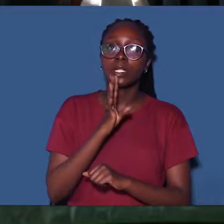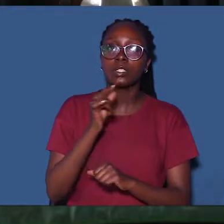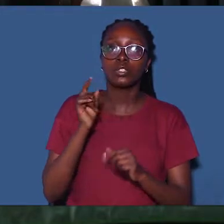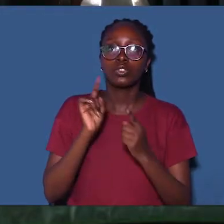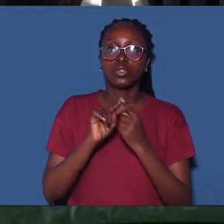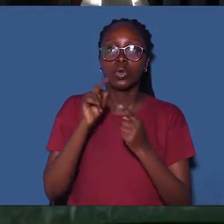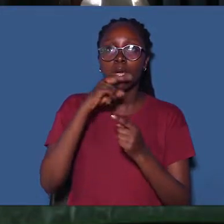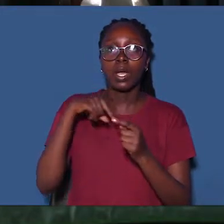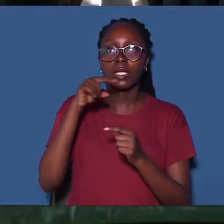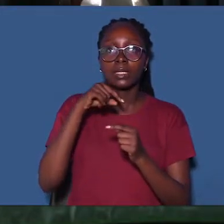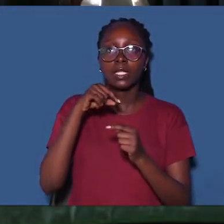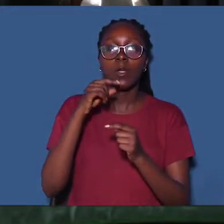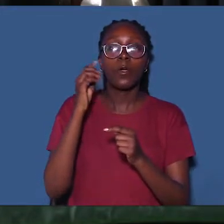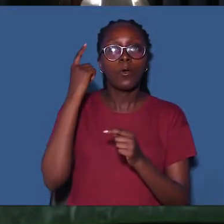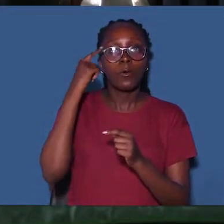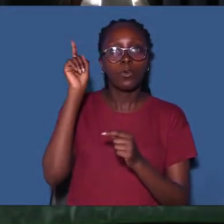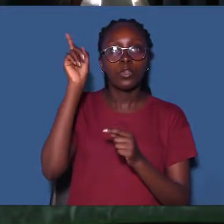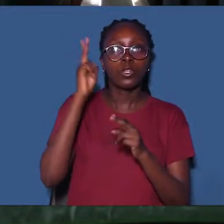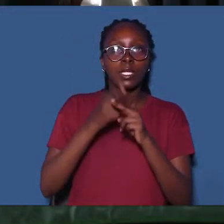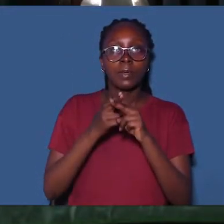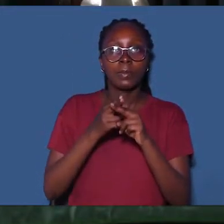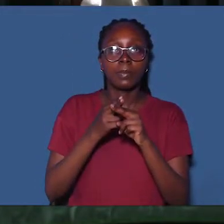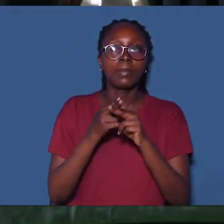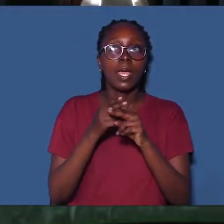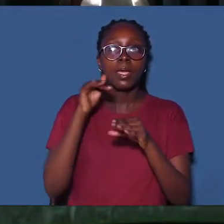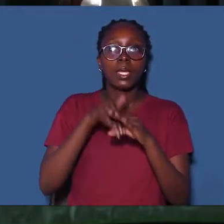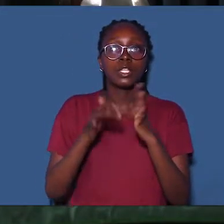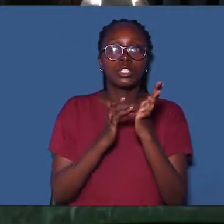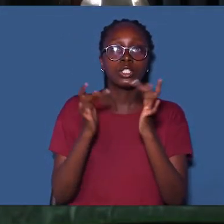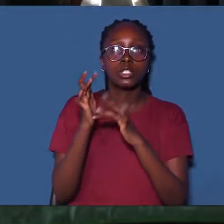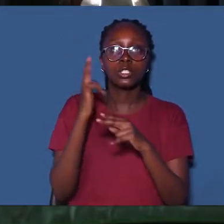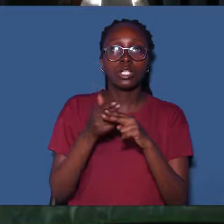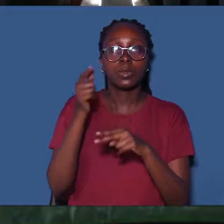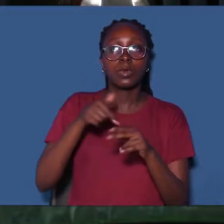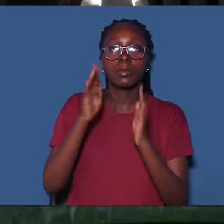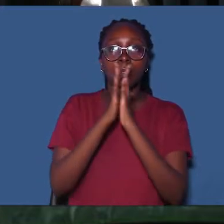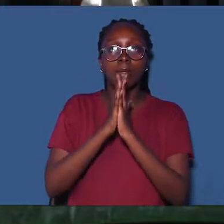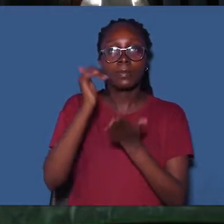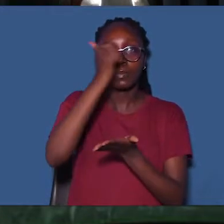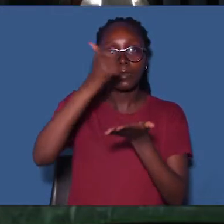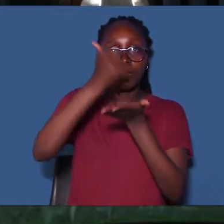for your own name's sake. For this we pray in Jesus' name. Amen.